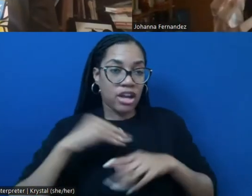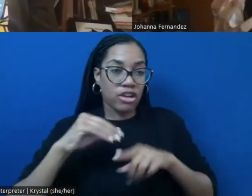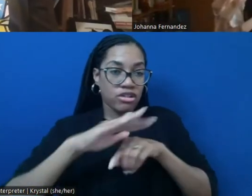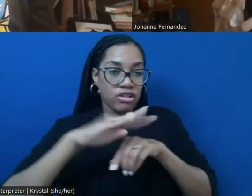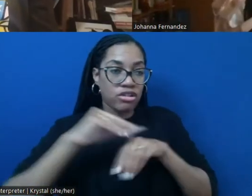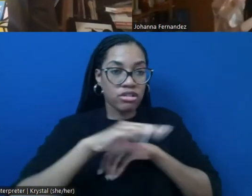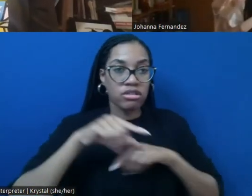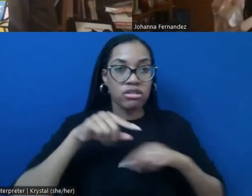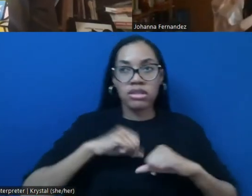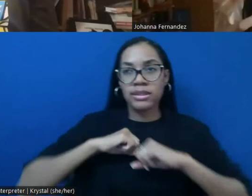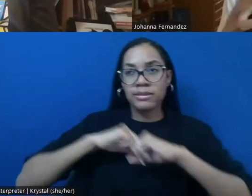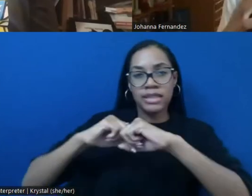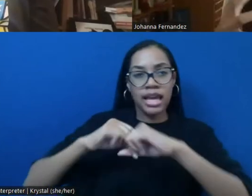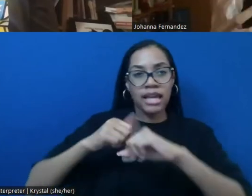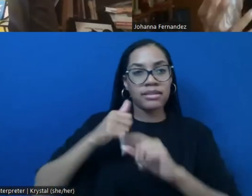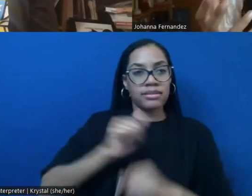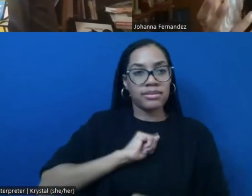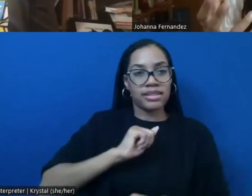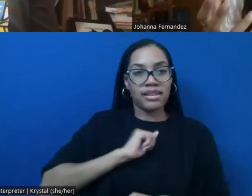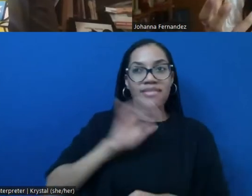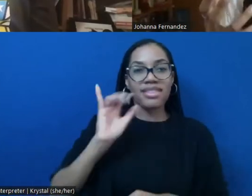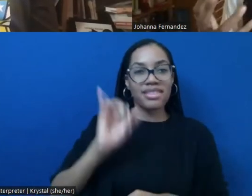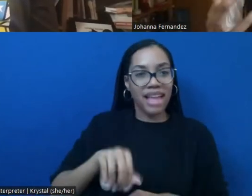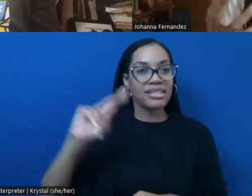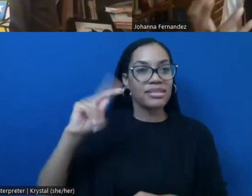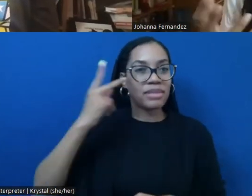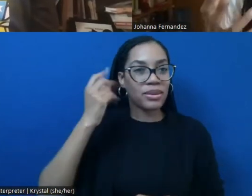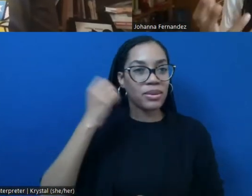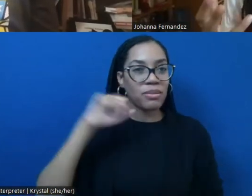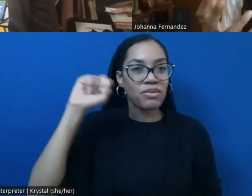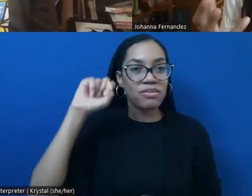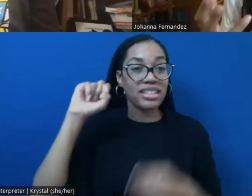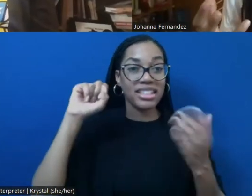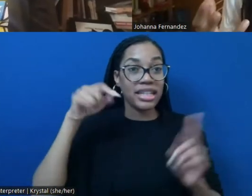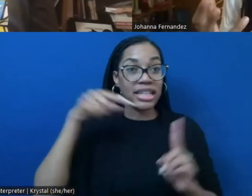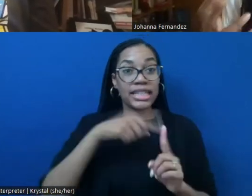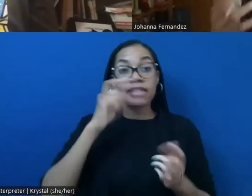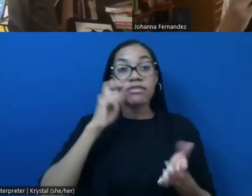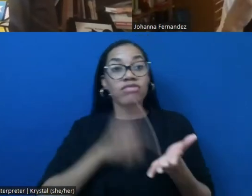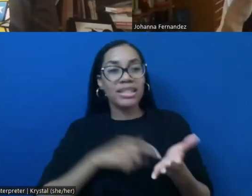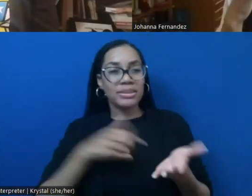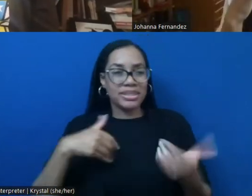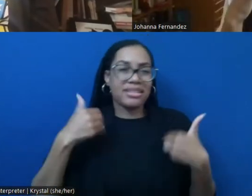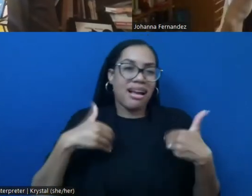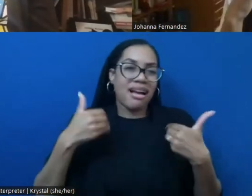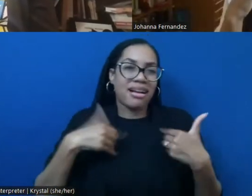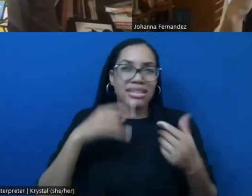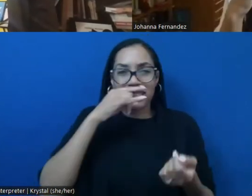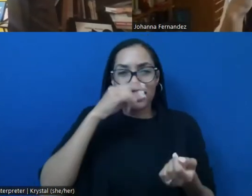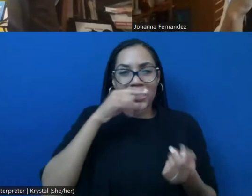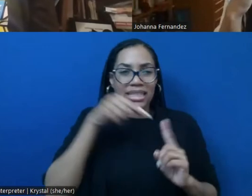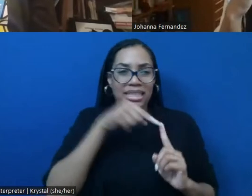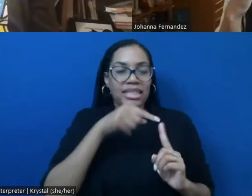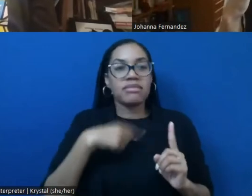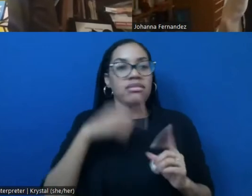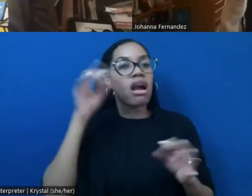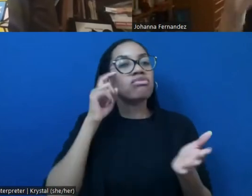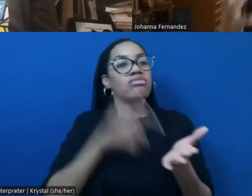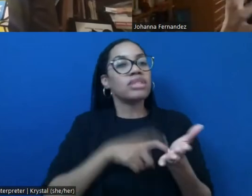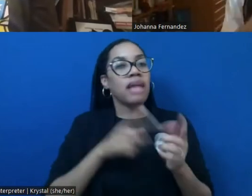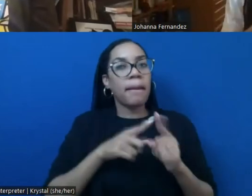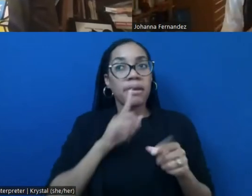endeavor, right? Yeah, whether they realize it or not. Then there's